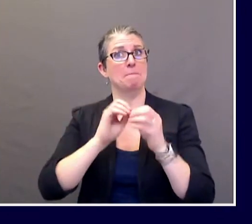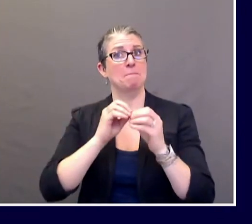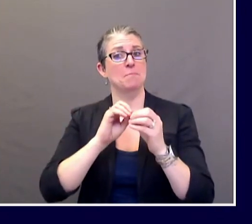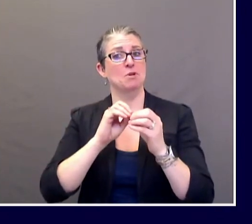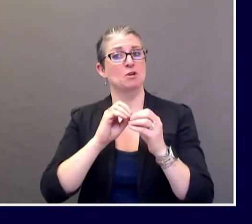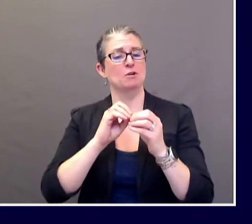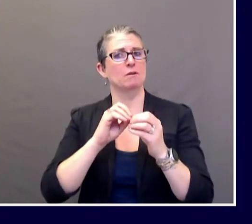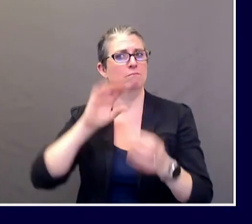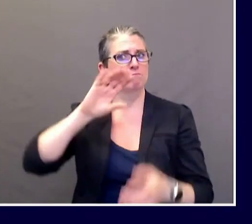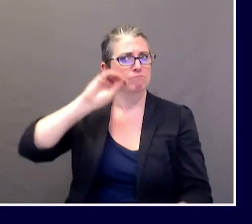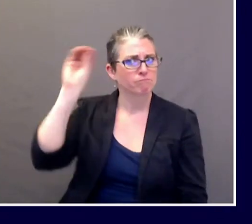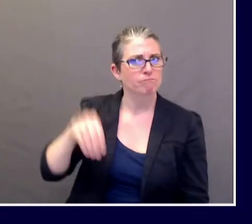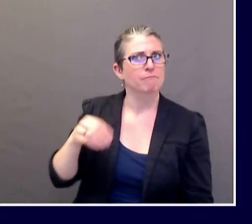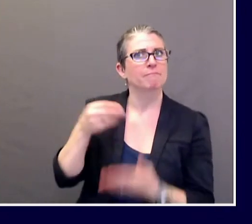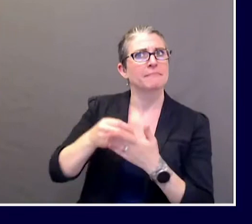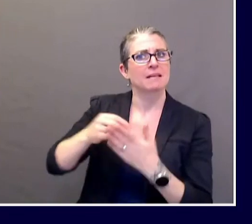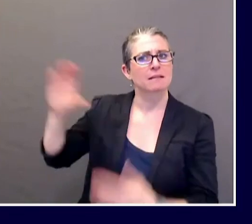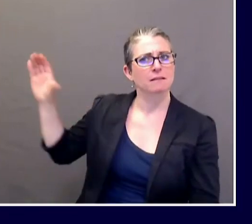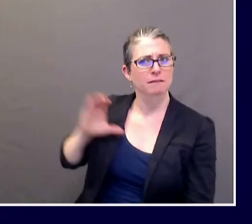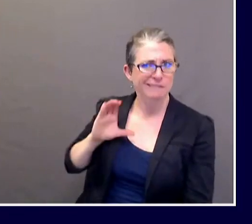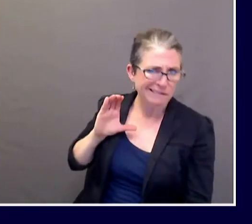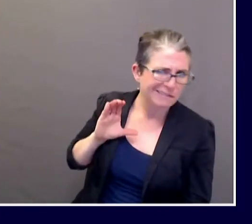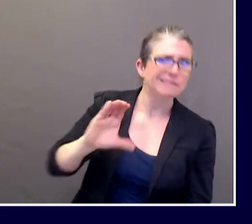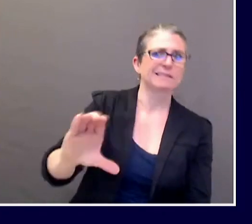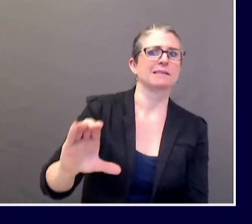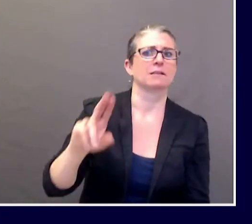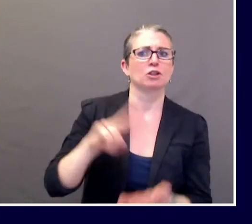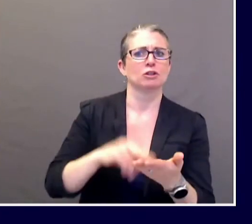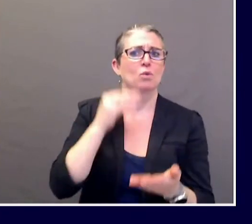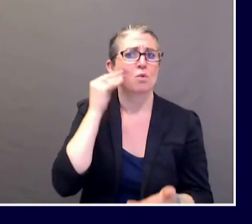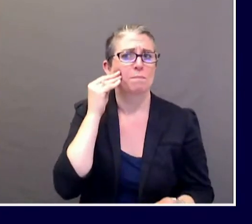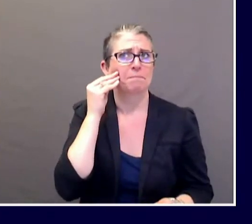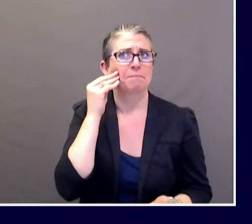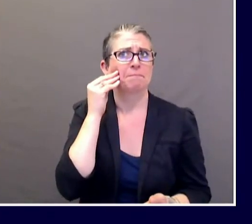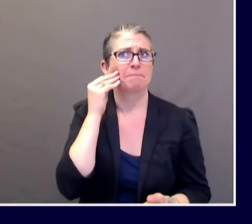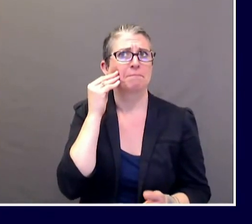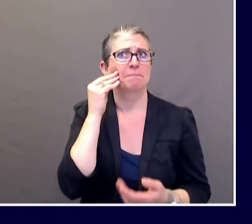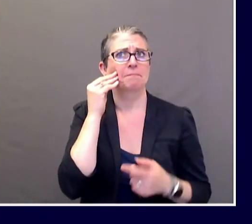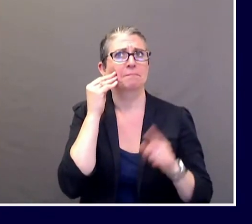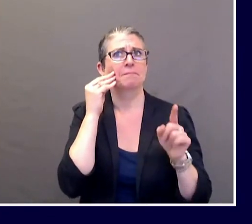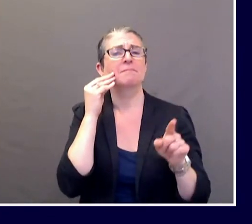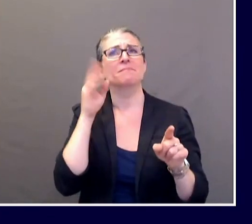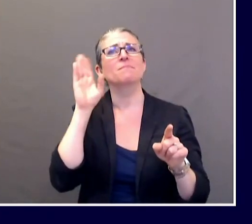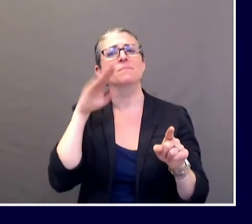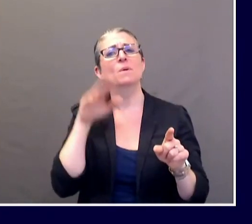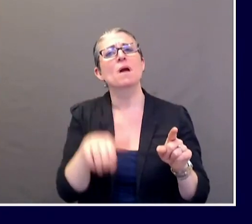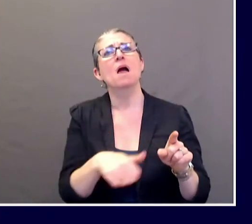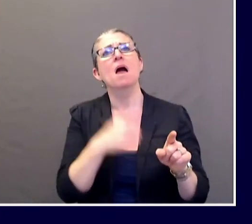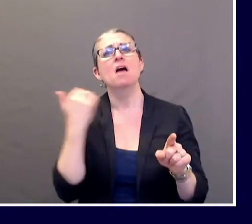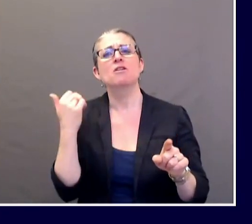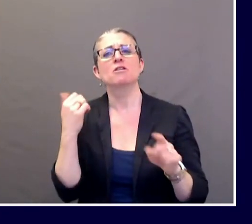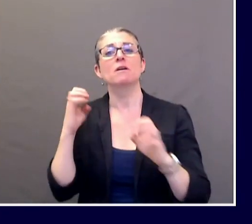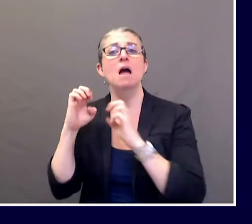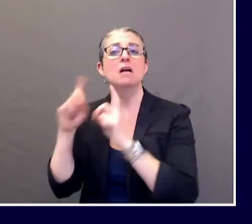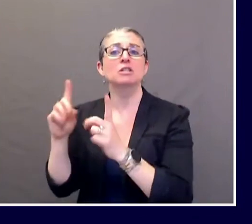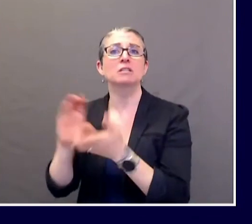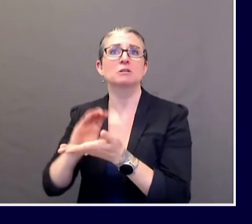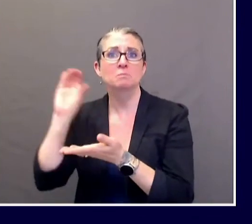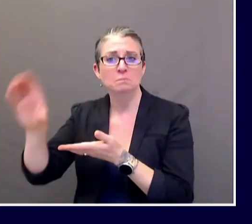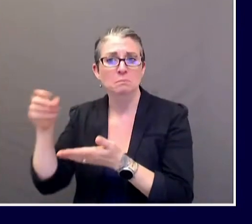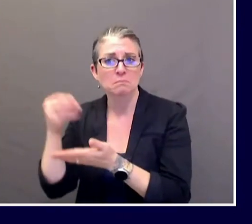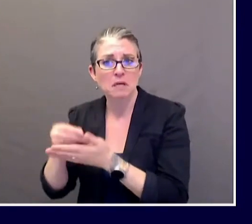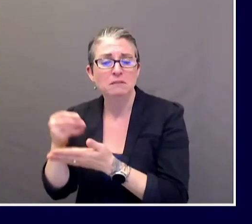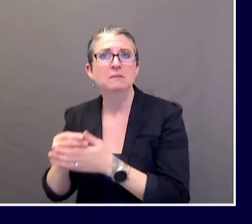because, you know, I think so much money has been given elsewhere, right, to like education and the logging industry